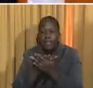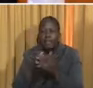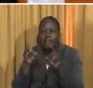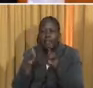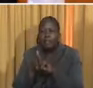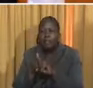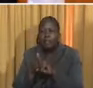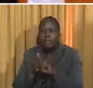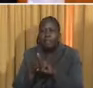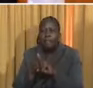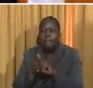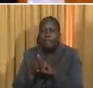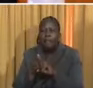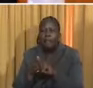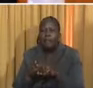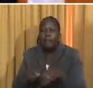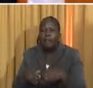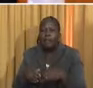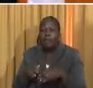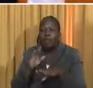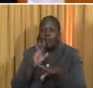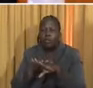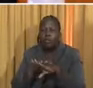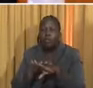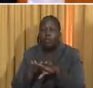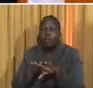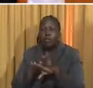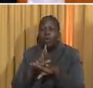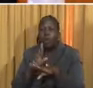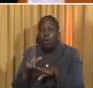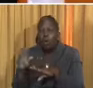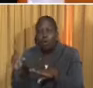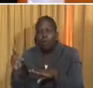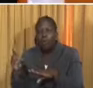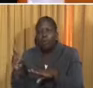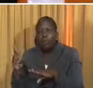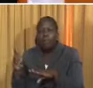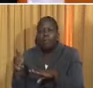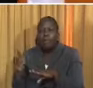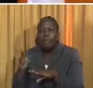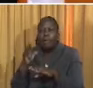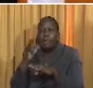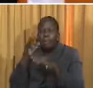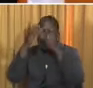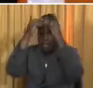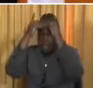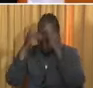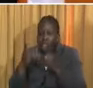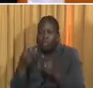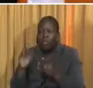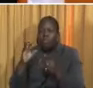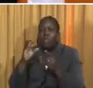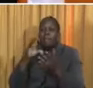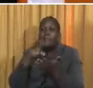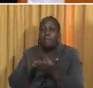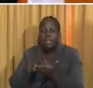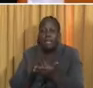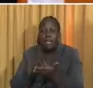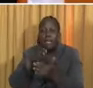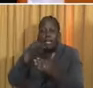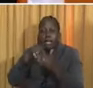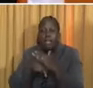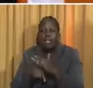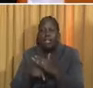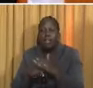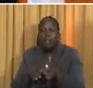was respectfully slightly overboard. Their determination of the matter in the manner they did has,